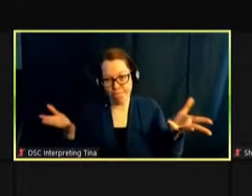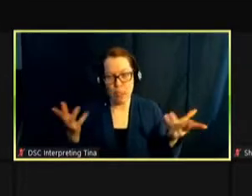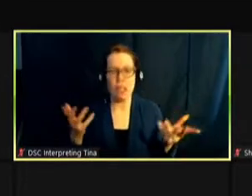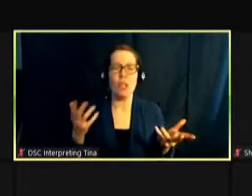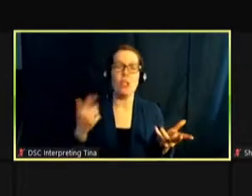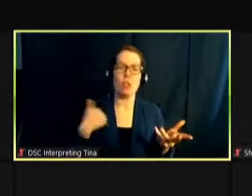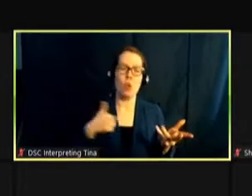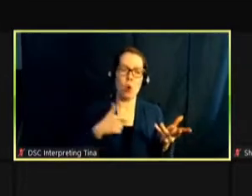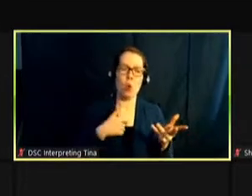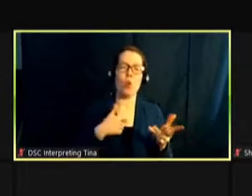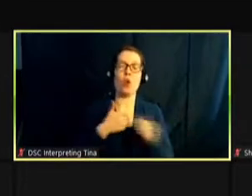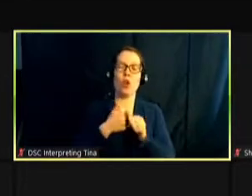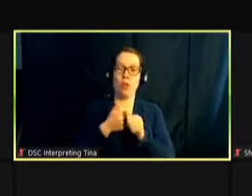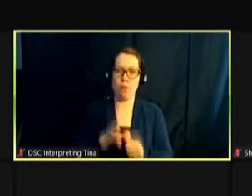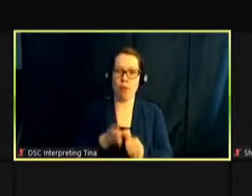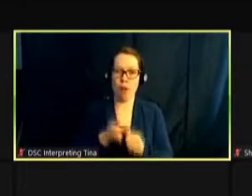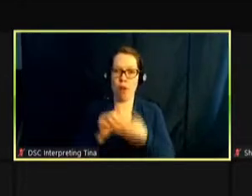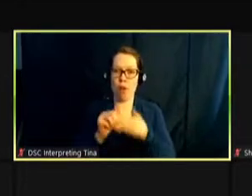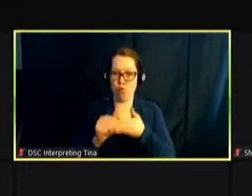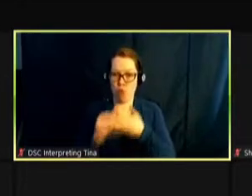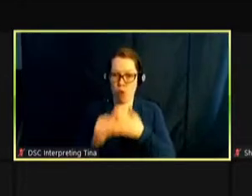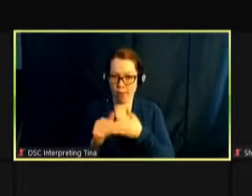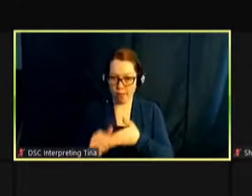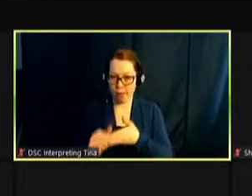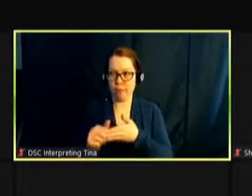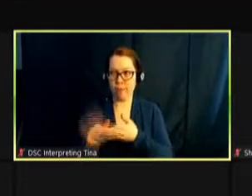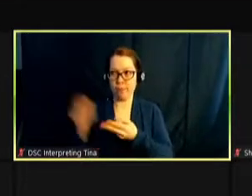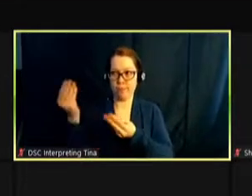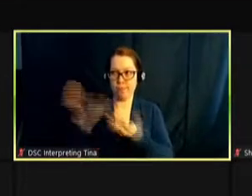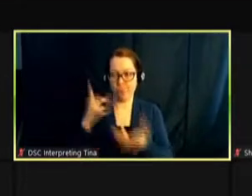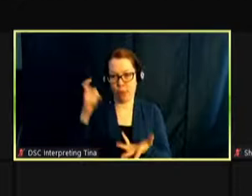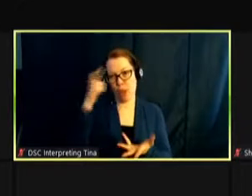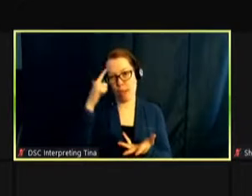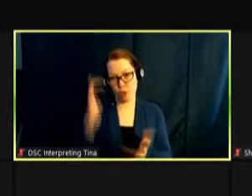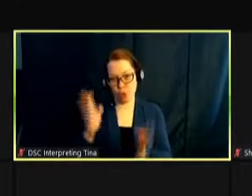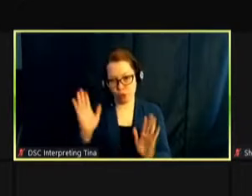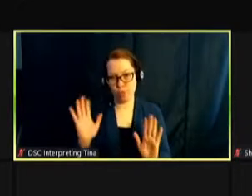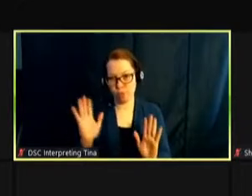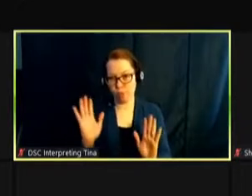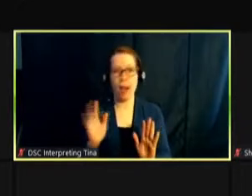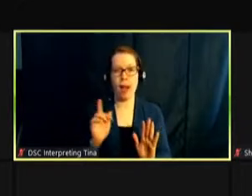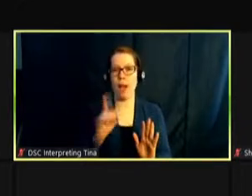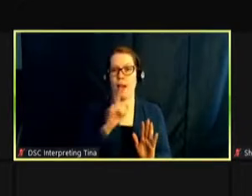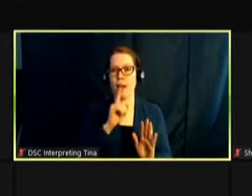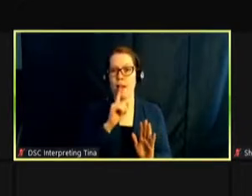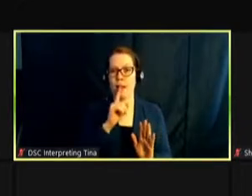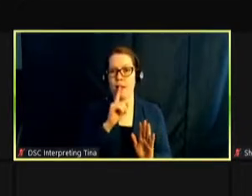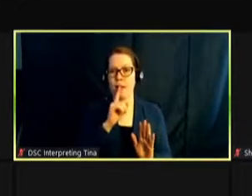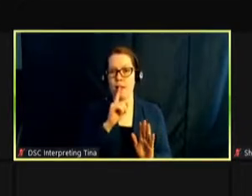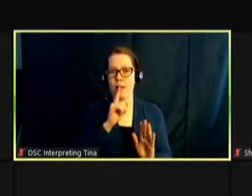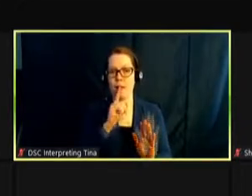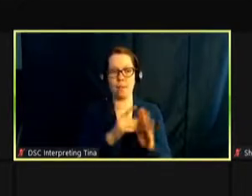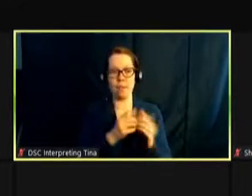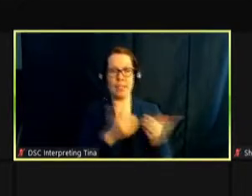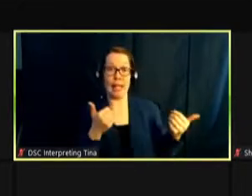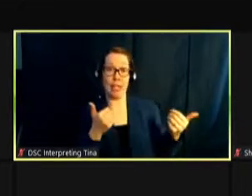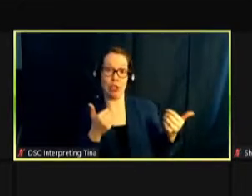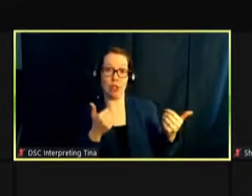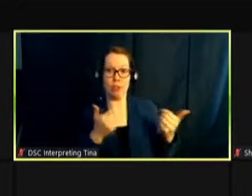We're just going to follow what the directive is from the governor. I don't want to have any sanctions against the community.